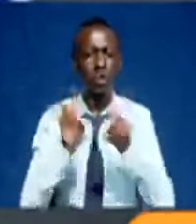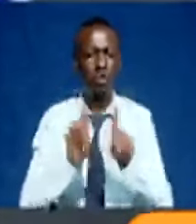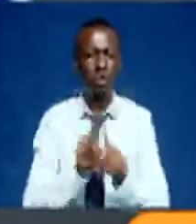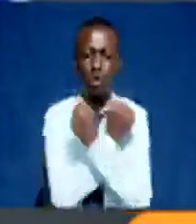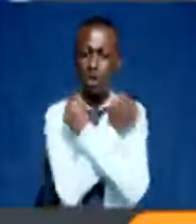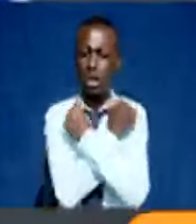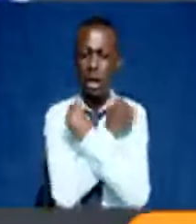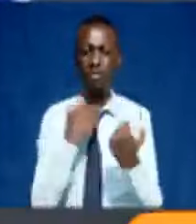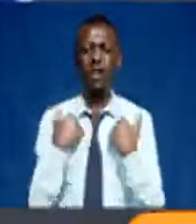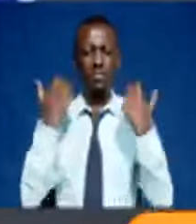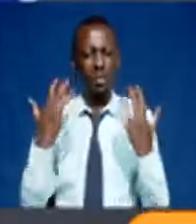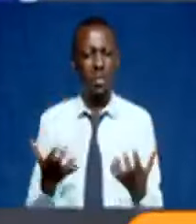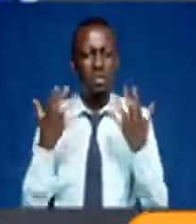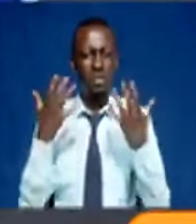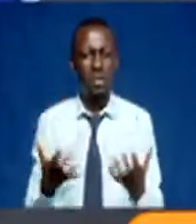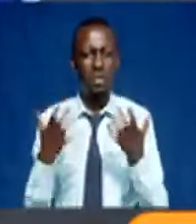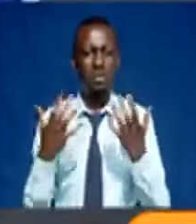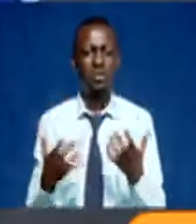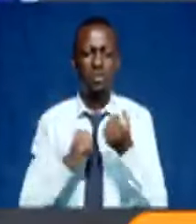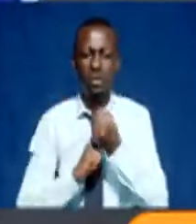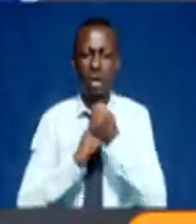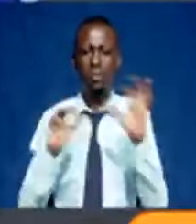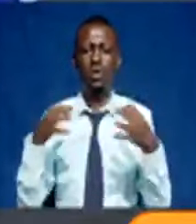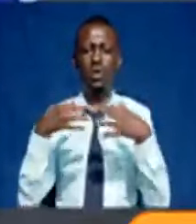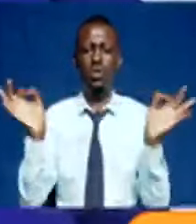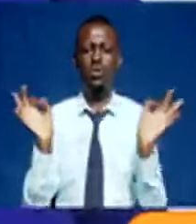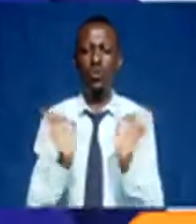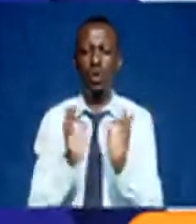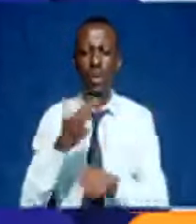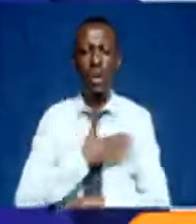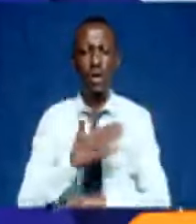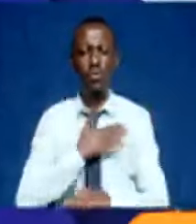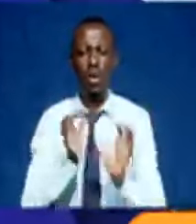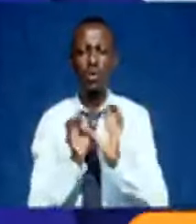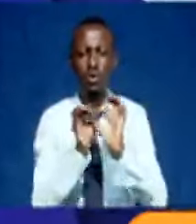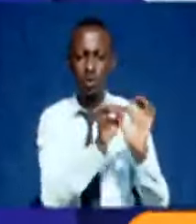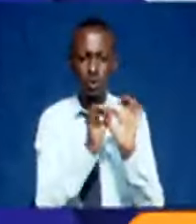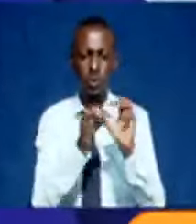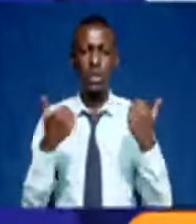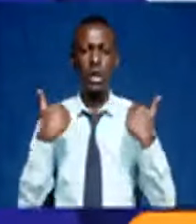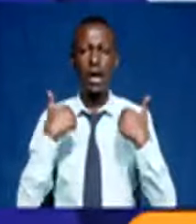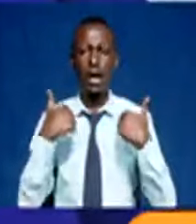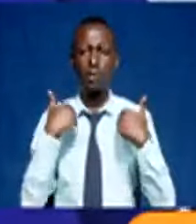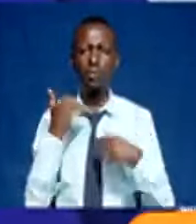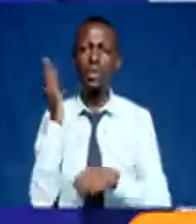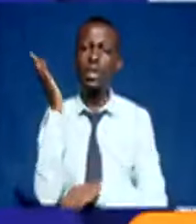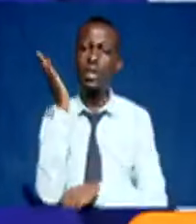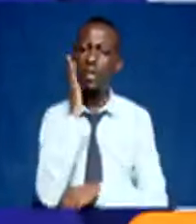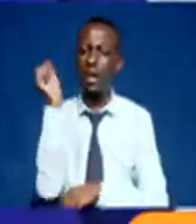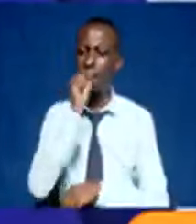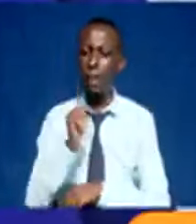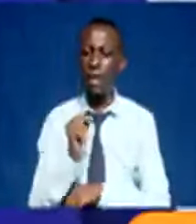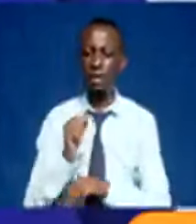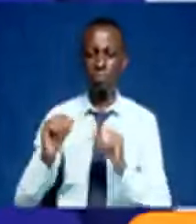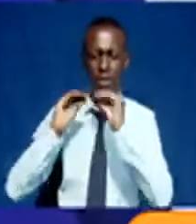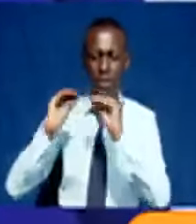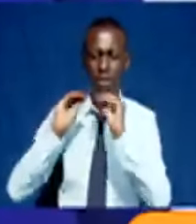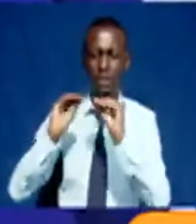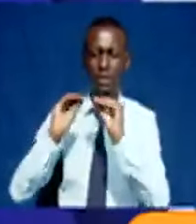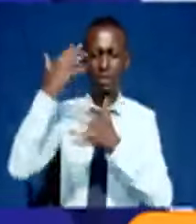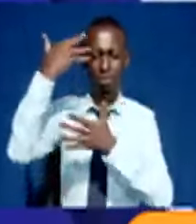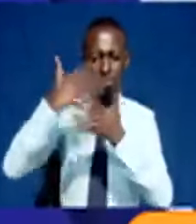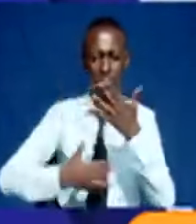have been the bedrock of our family's unity. Shosho has taught us many things throughout her life, like how to